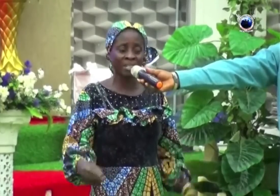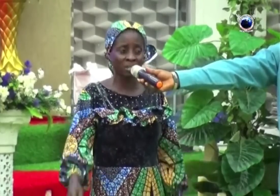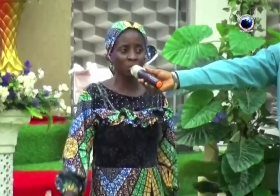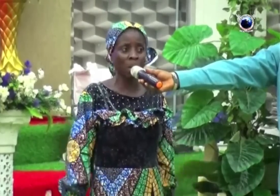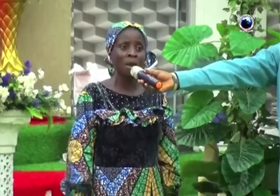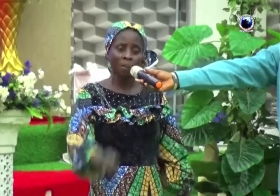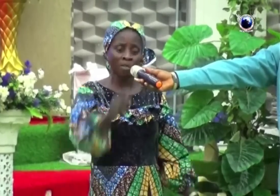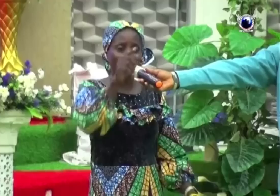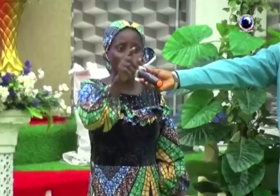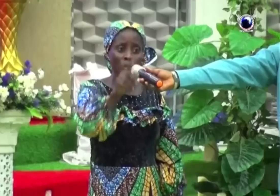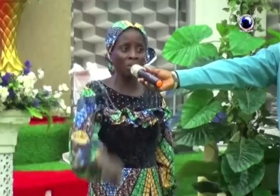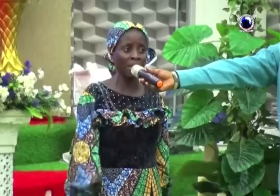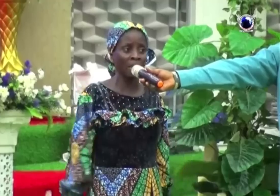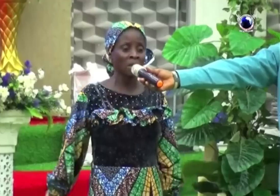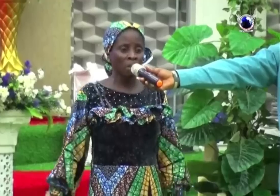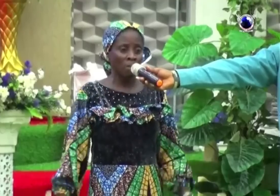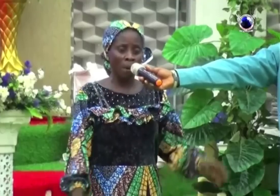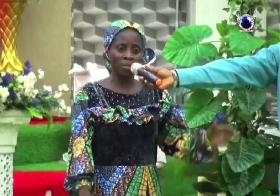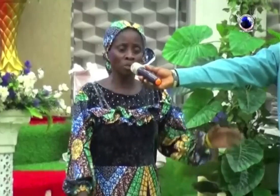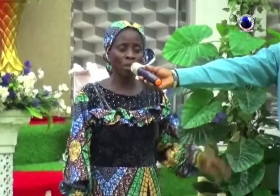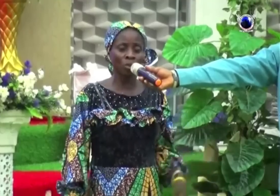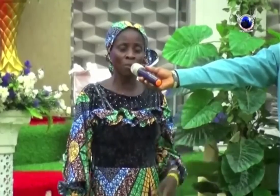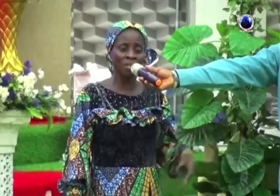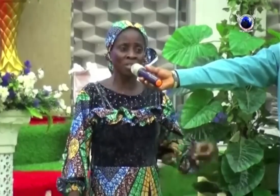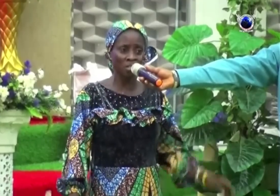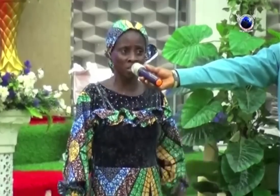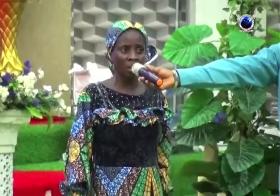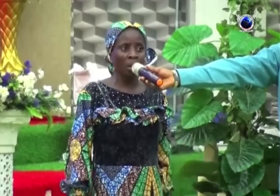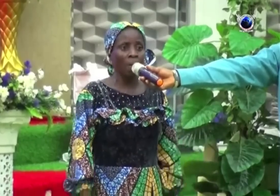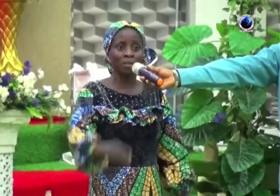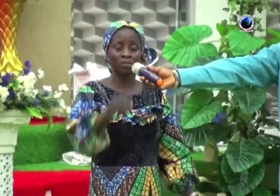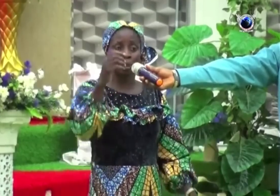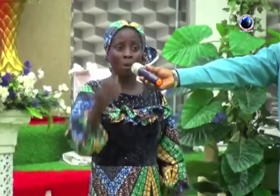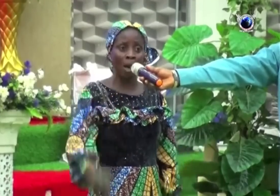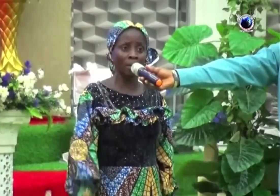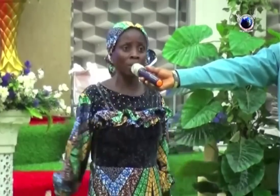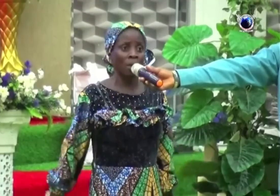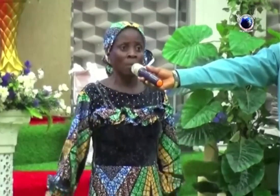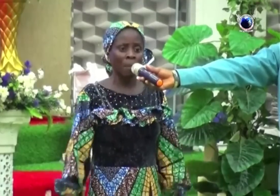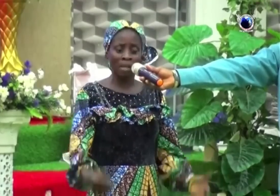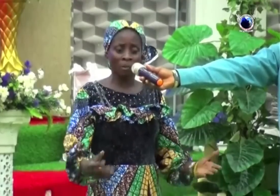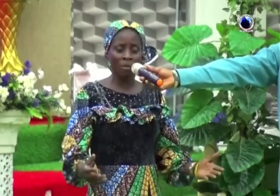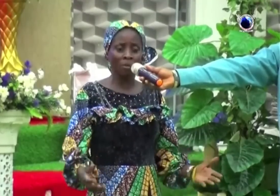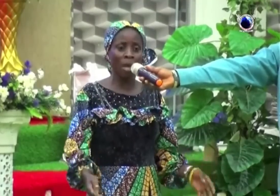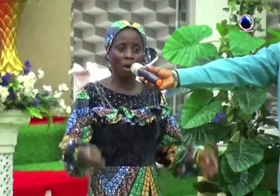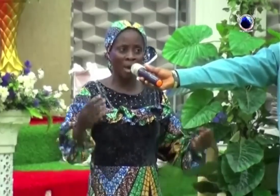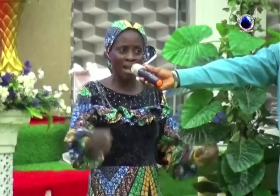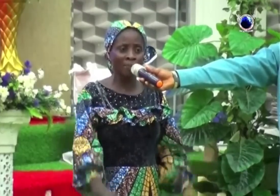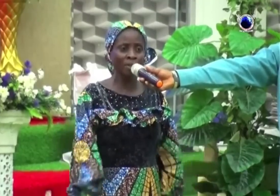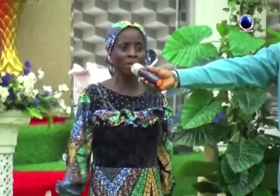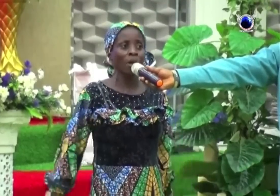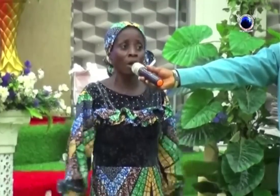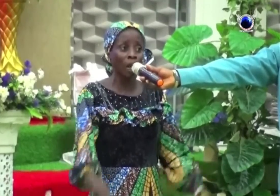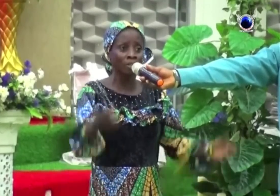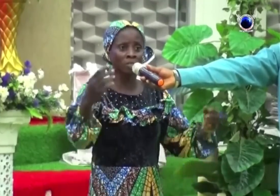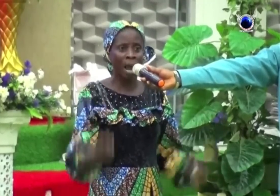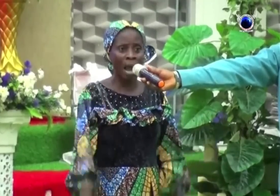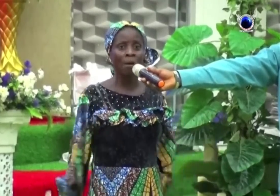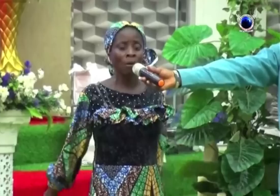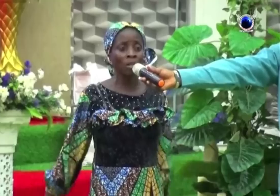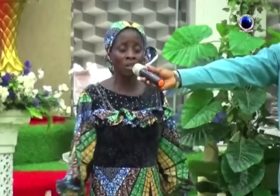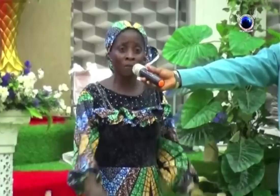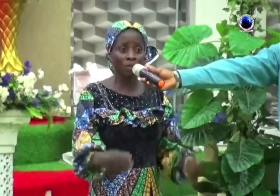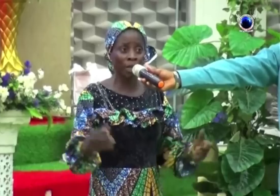return lati ri won mo sa joko sibe yen mo baba sun gba to bi 6 baba tu da gbo wa lo baba wa so fun mi pe opada mo ni Olorun ti